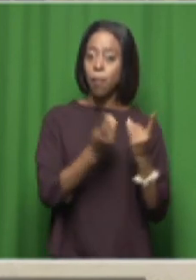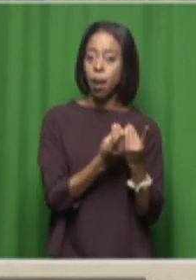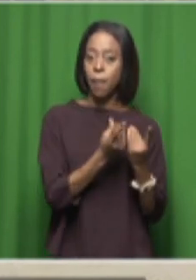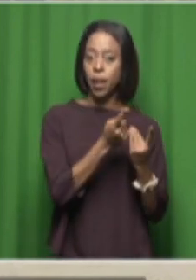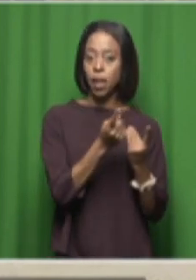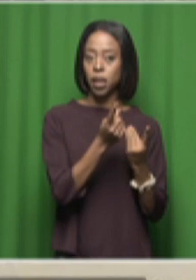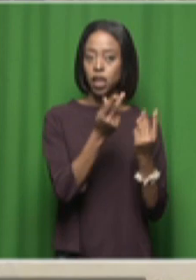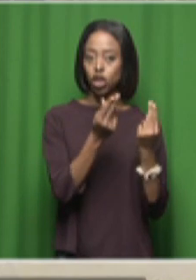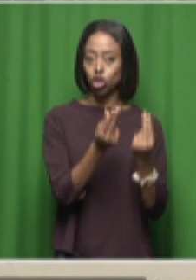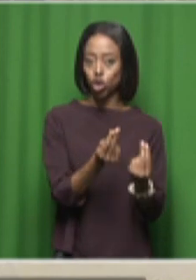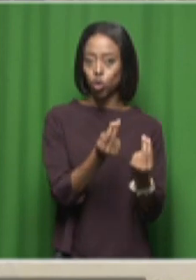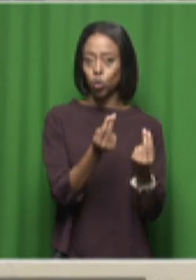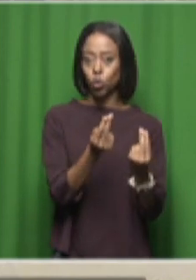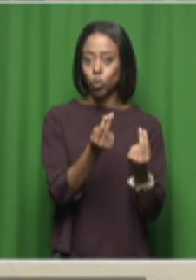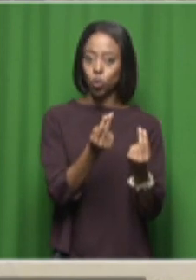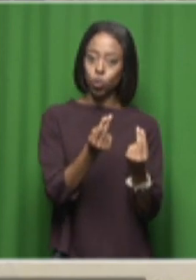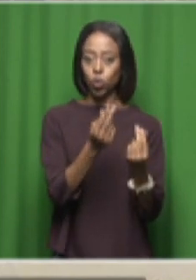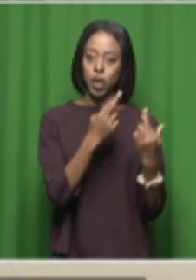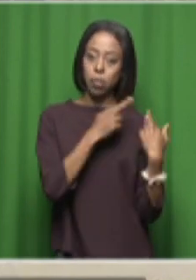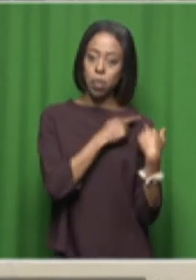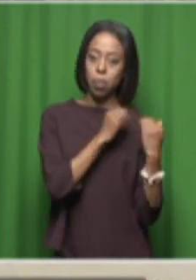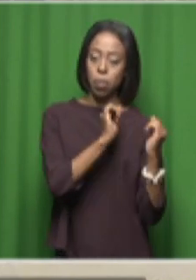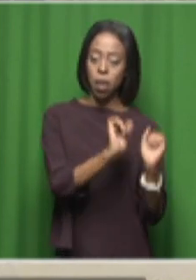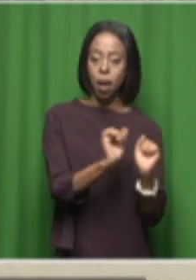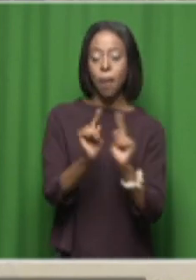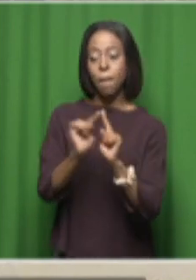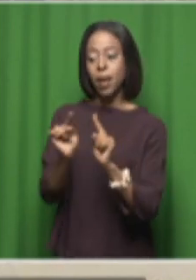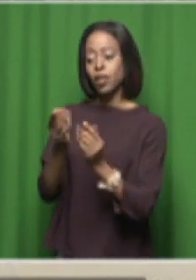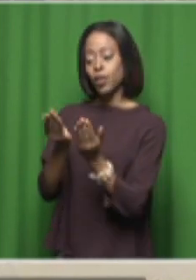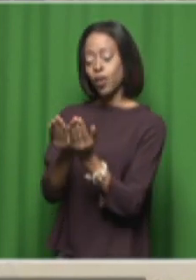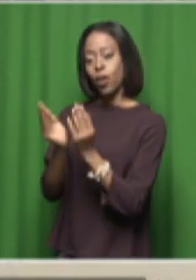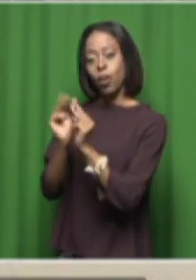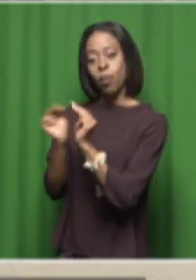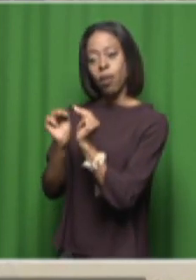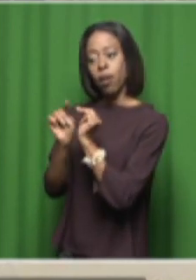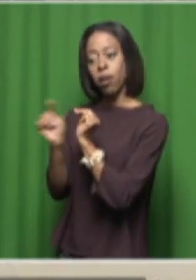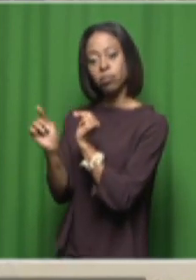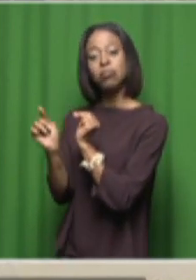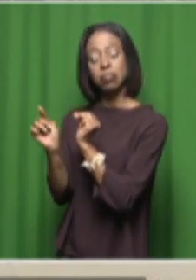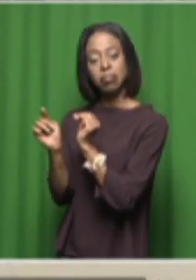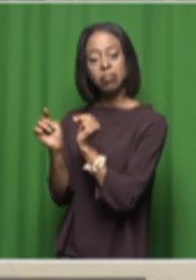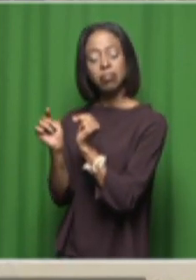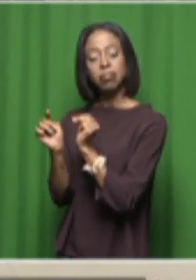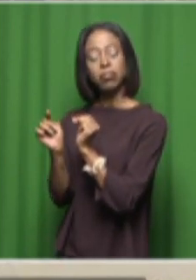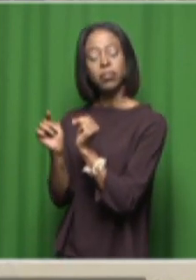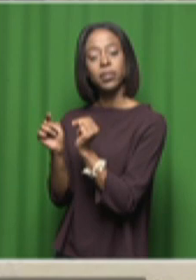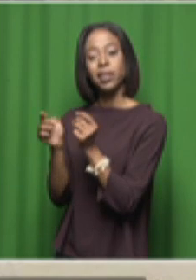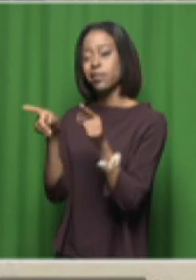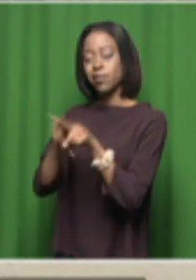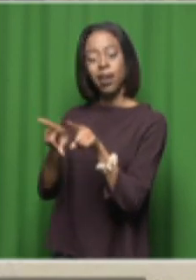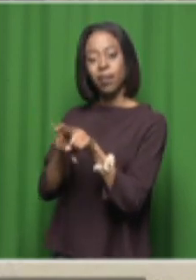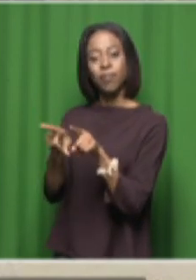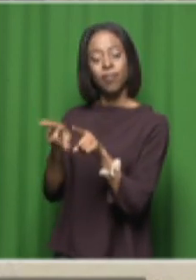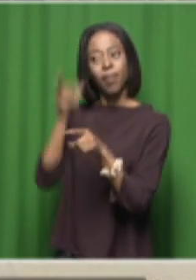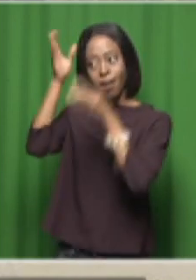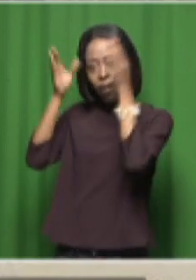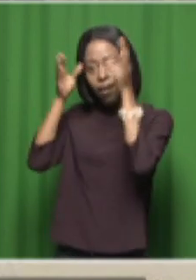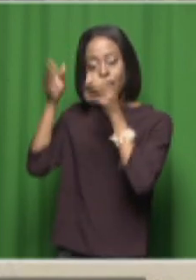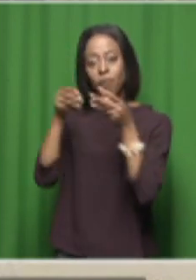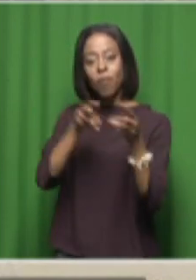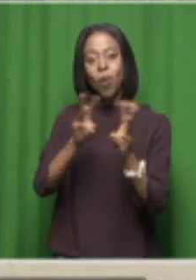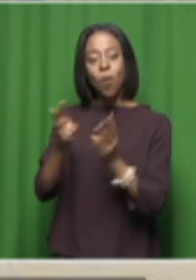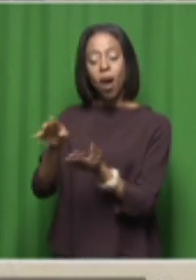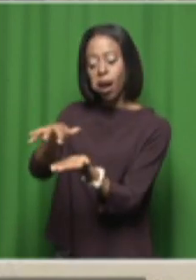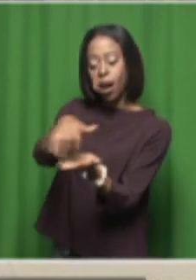the different departments in the province, the school managers in a specific school should also be creative in looking at how to